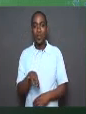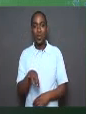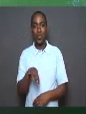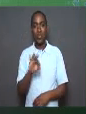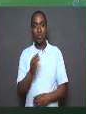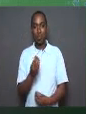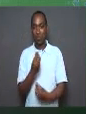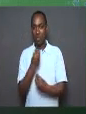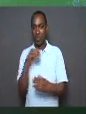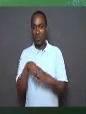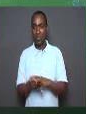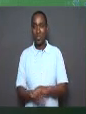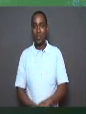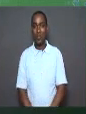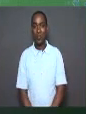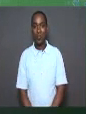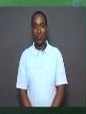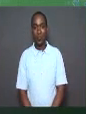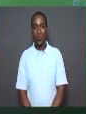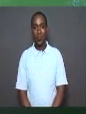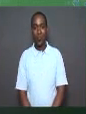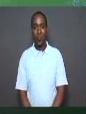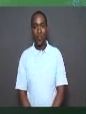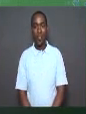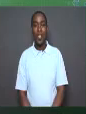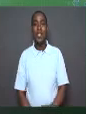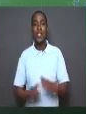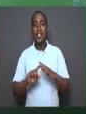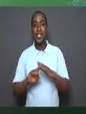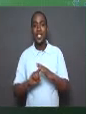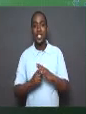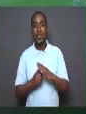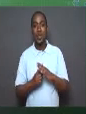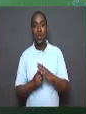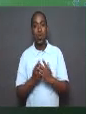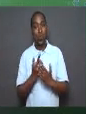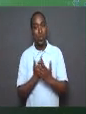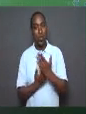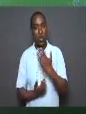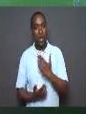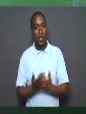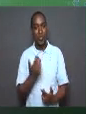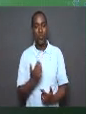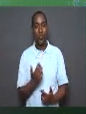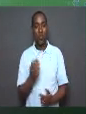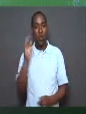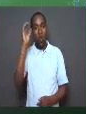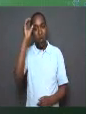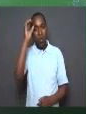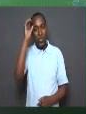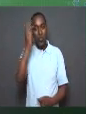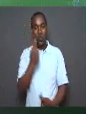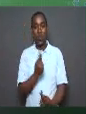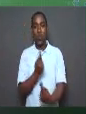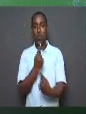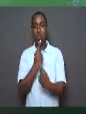food substances. We will begin by discussing the concept of